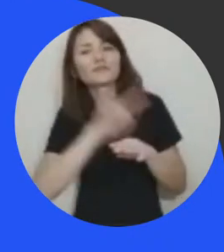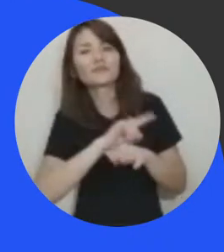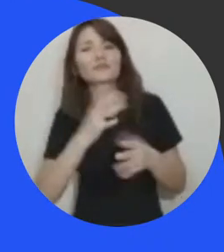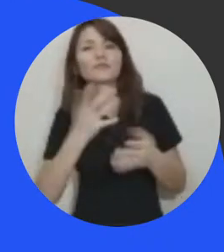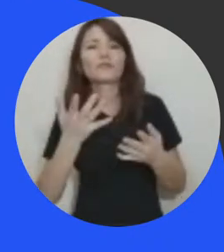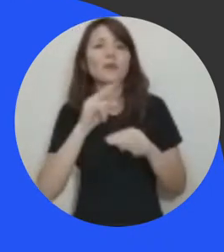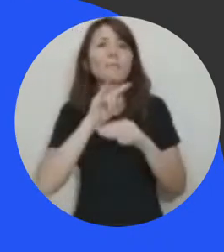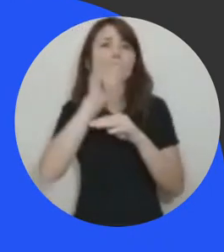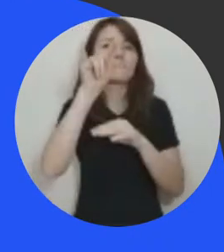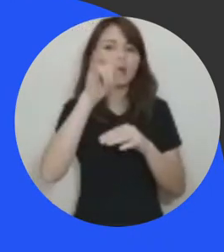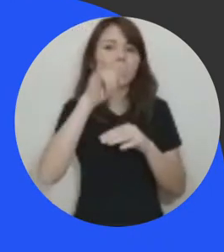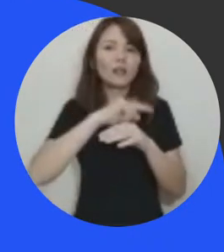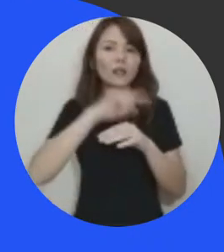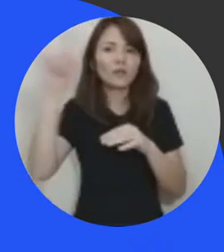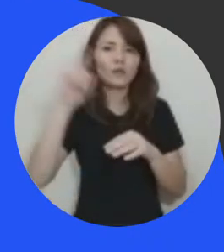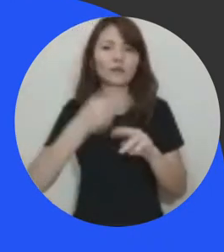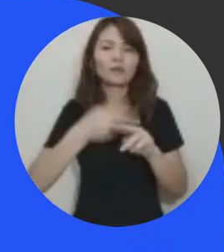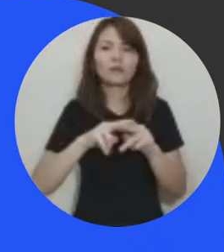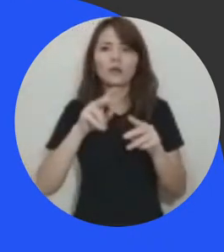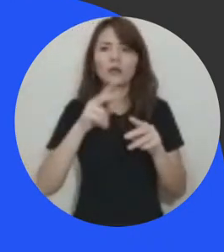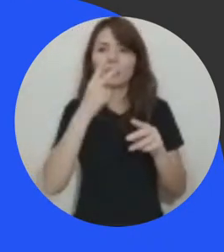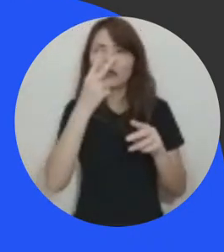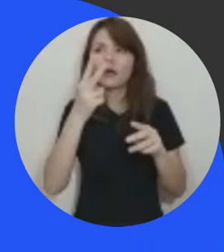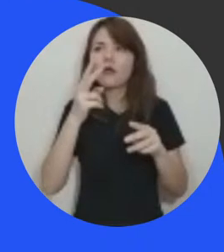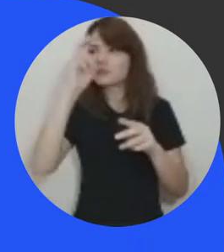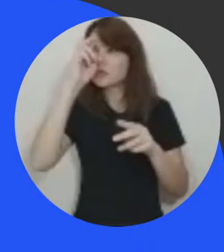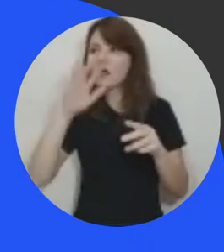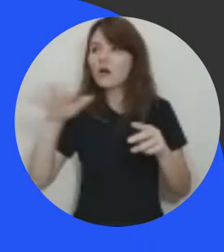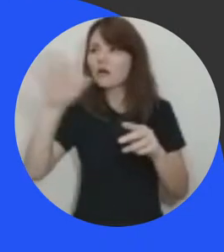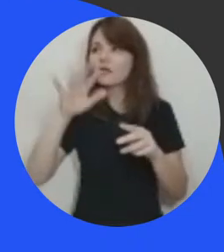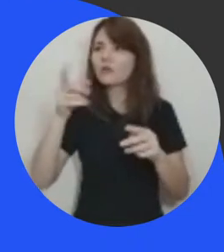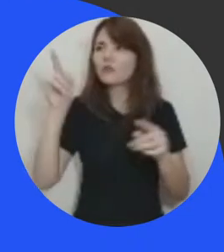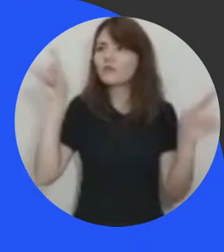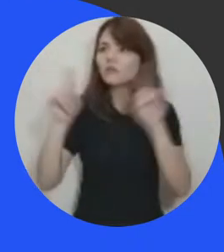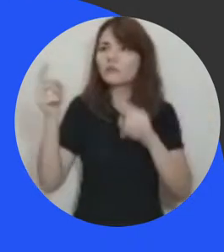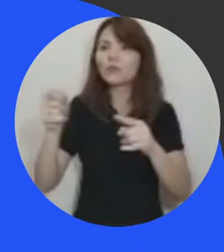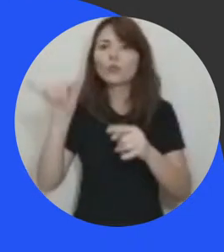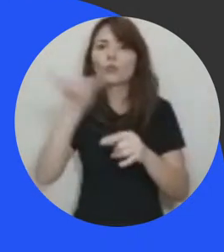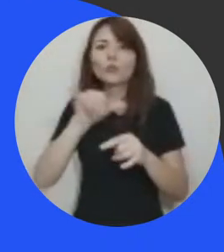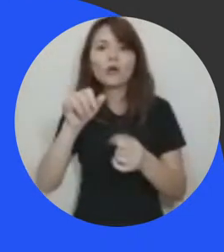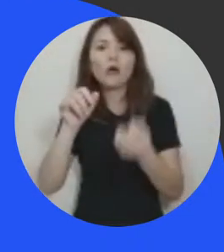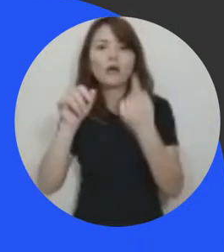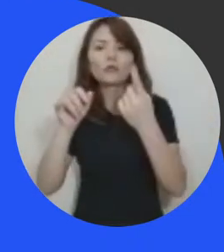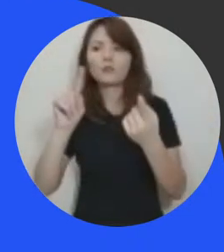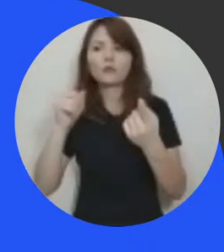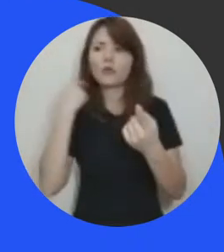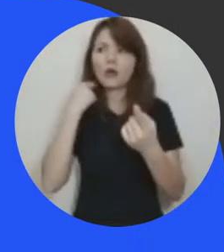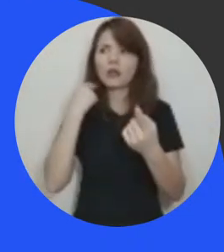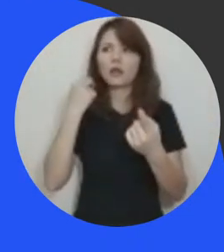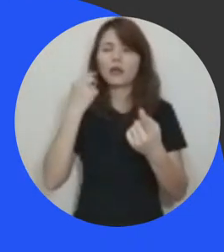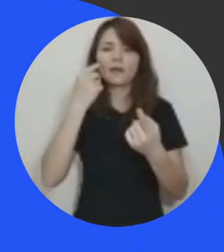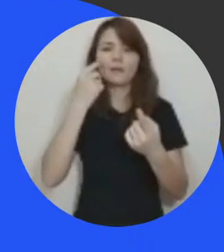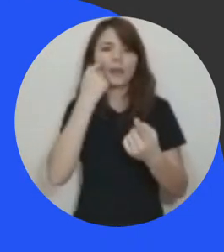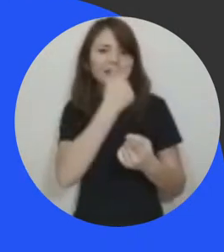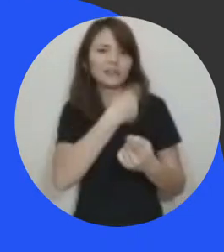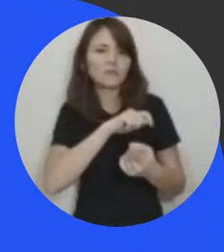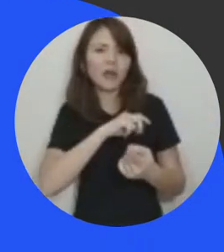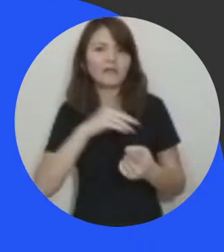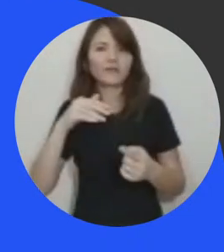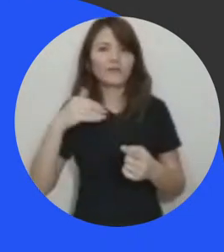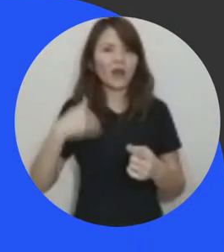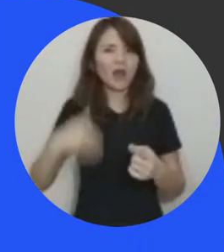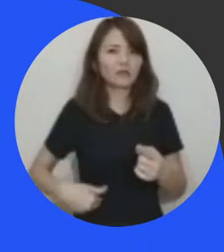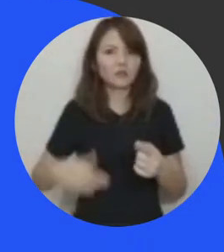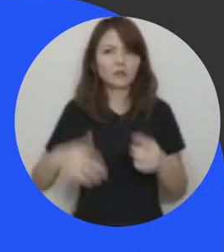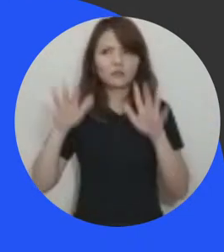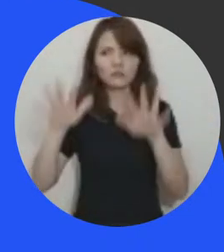countries to be able to identify that in the UK, Spain and France were the key origins for a lot of the cases in the